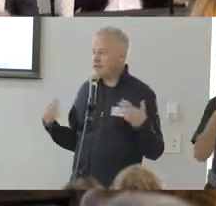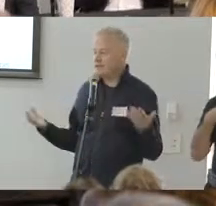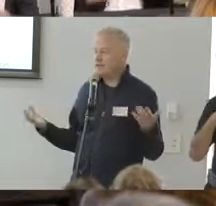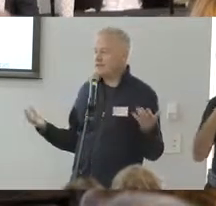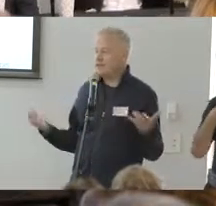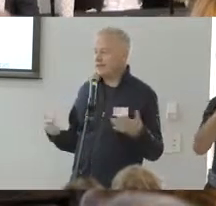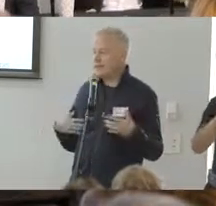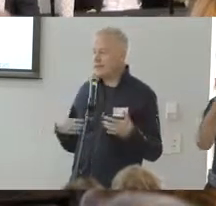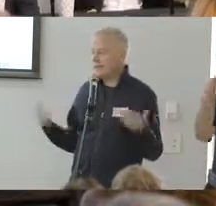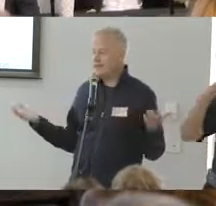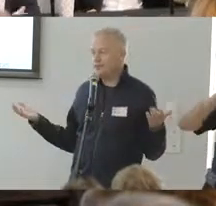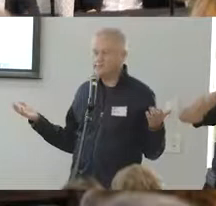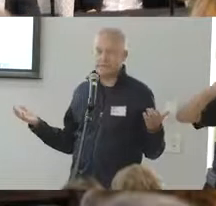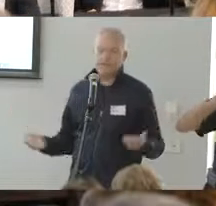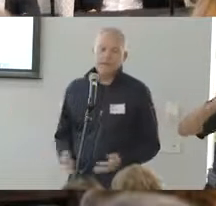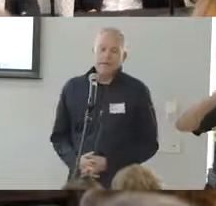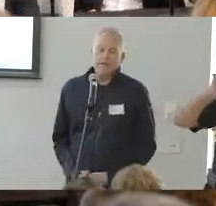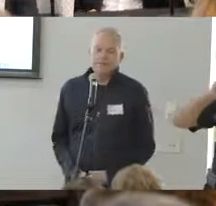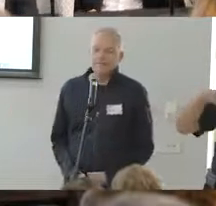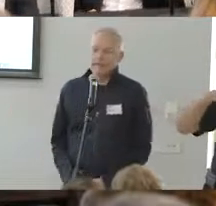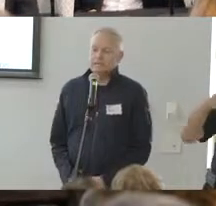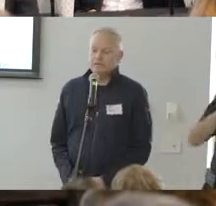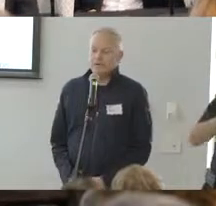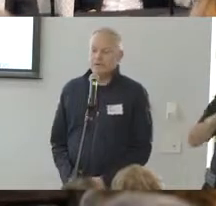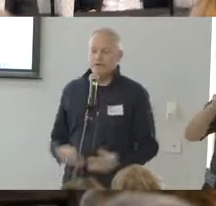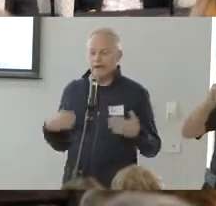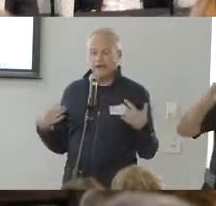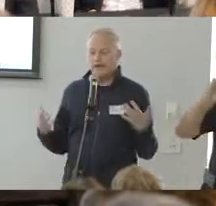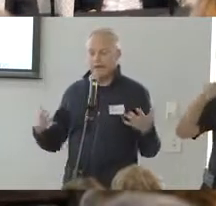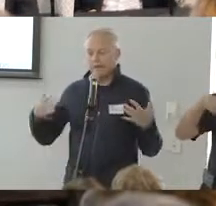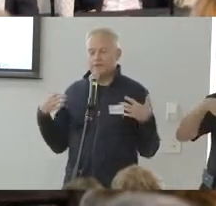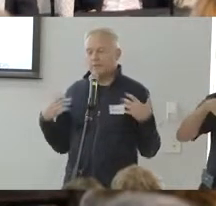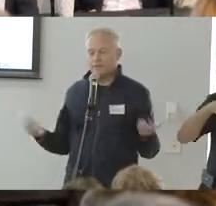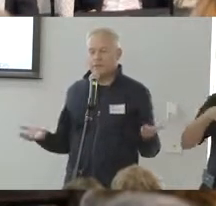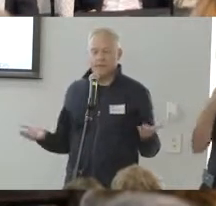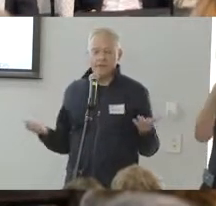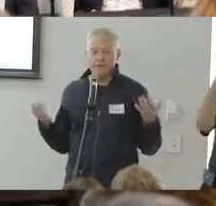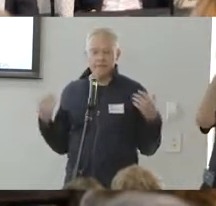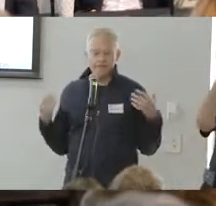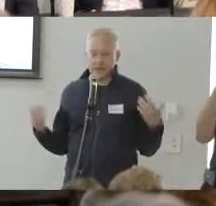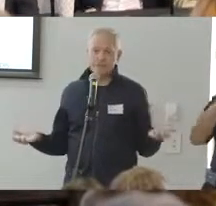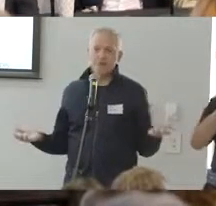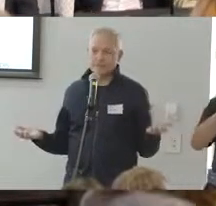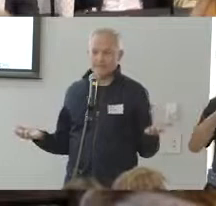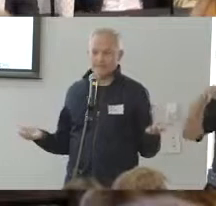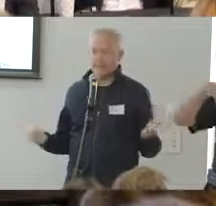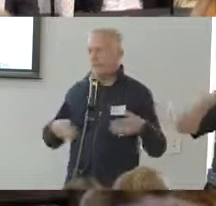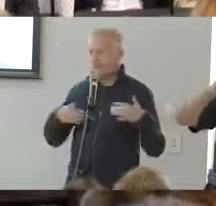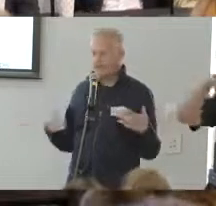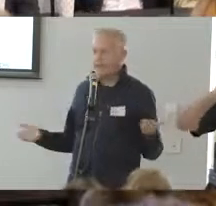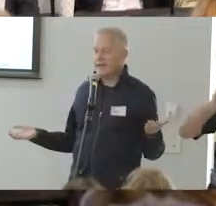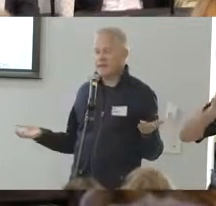Hurricane Fiona is making headline news. And so, we're ever mindful of making sure that Battery Park